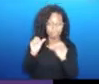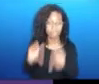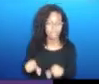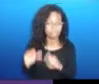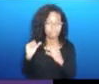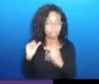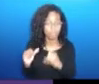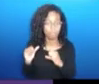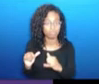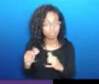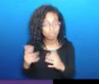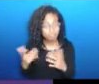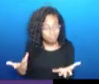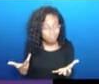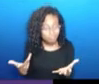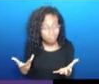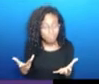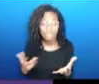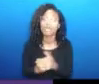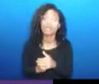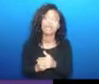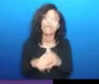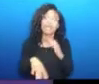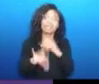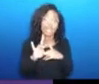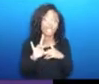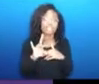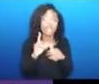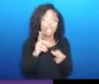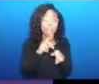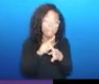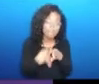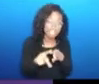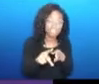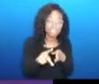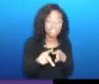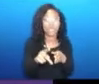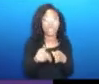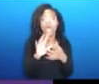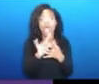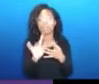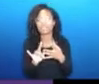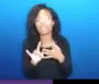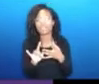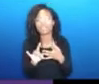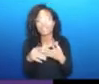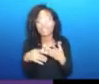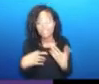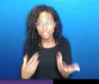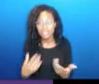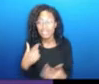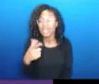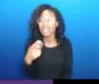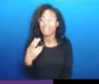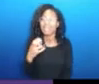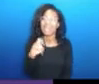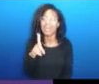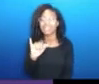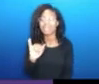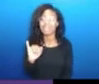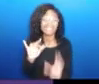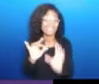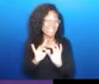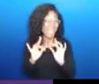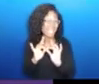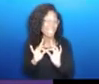was so hard. So, living by the mantra of Gandhi, be the change you wish to see in the world,